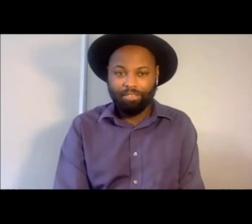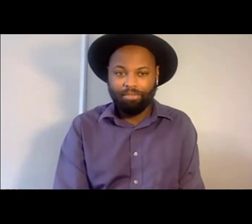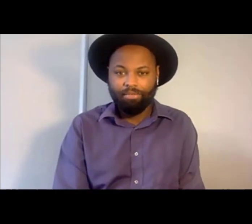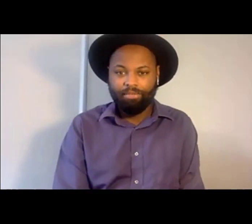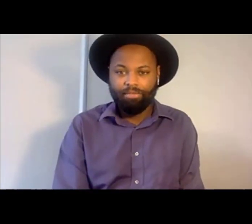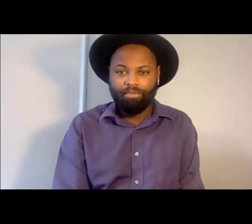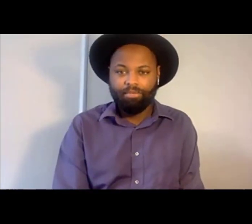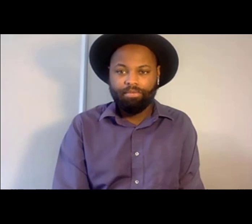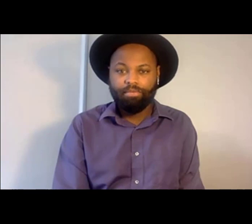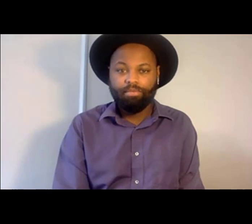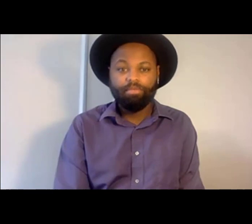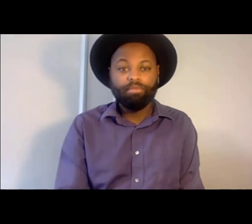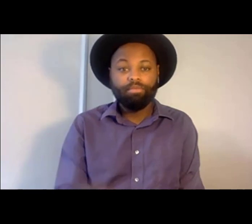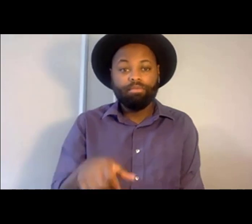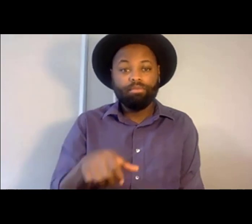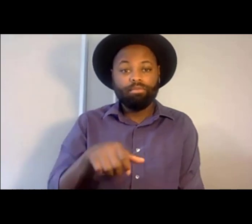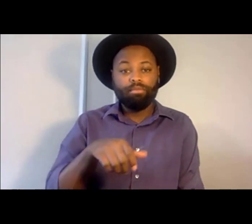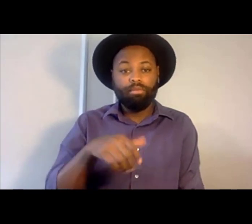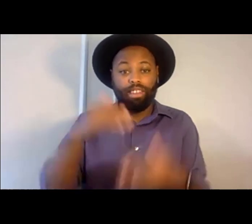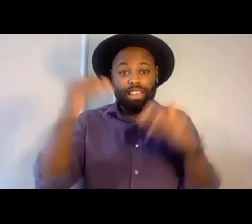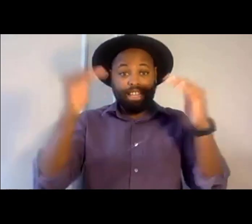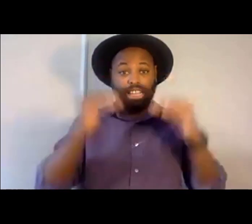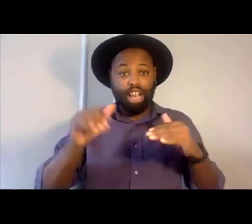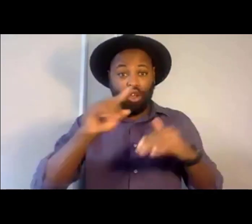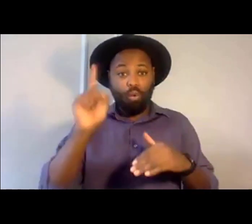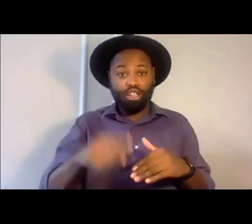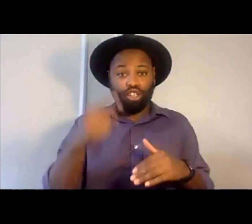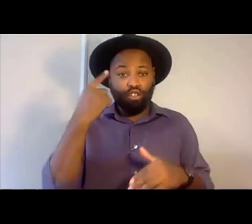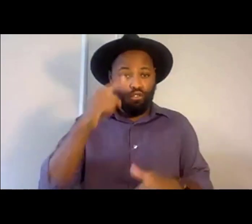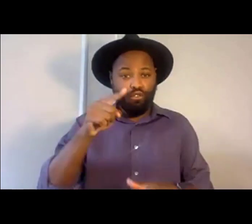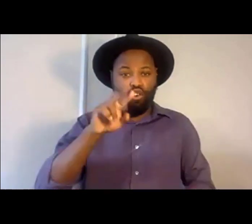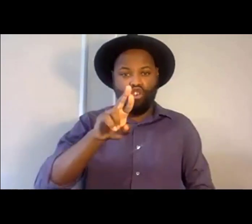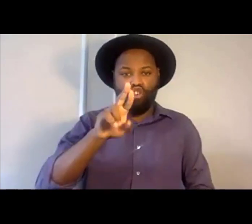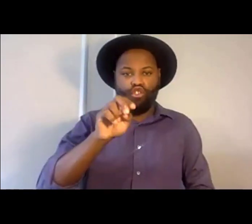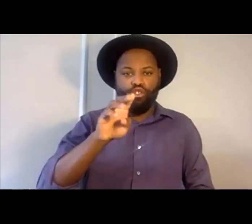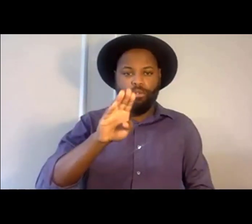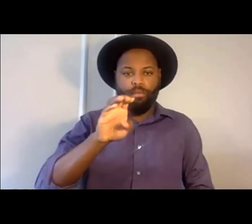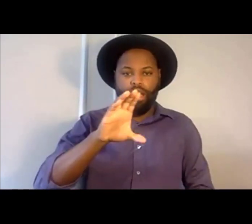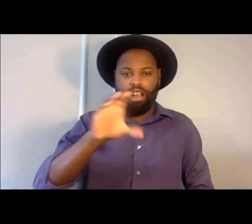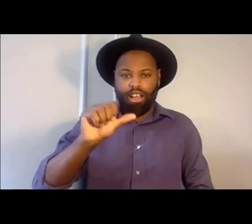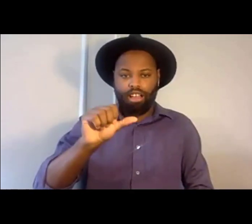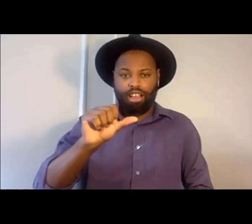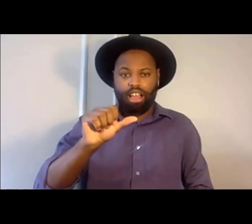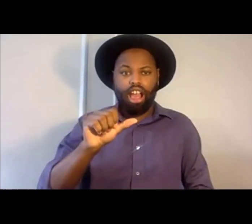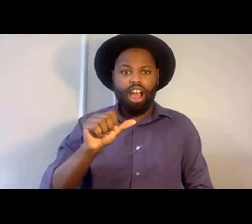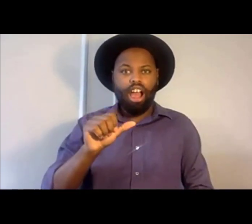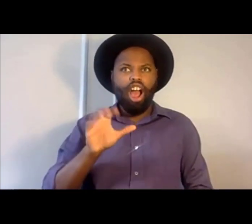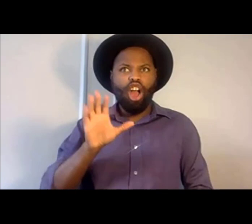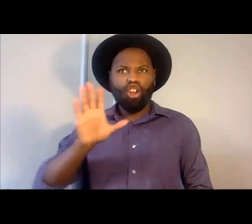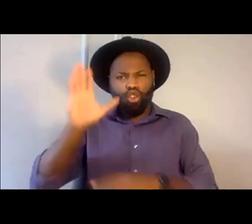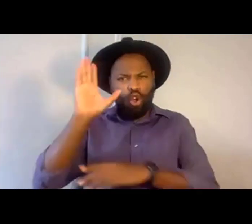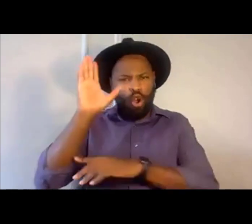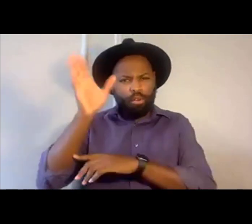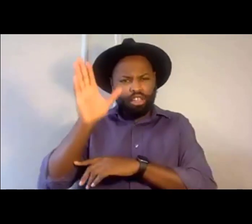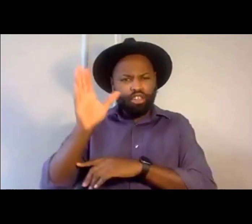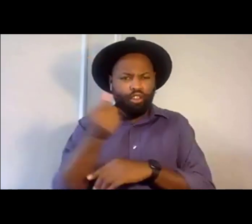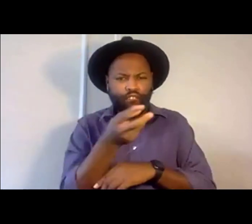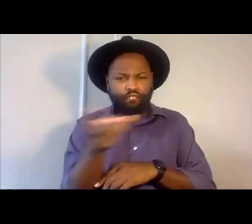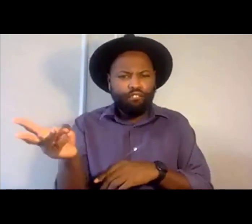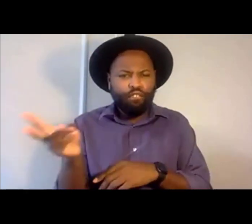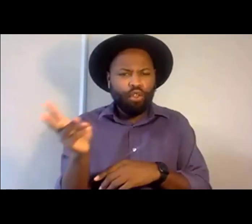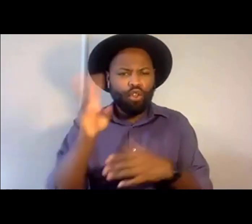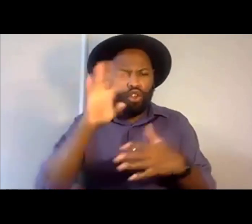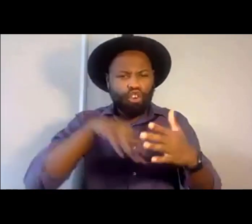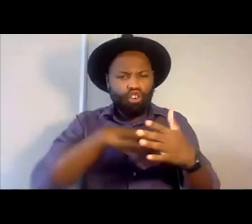Now, the next specific question is for Rebecca. And it says in Rebecca's presentation, there were a couple of graphs that seemed